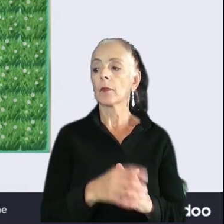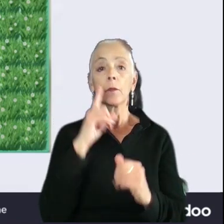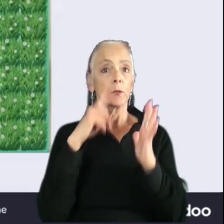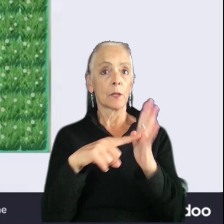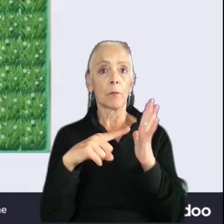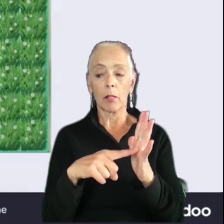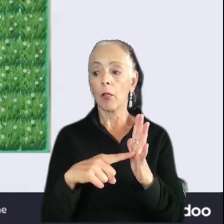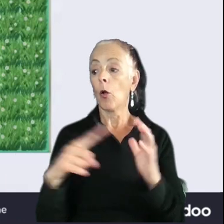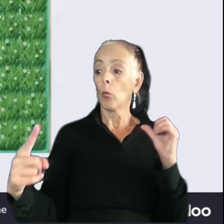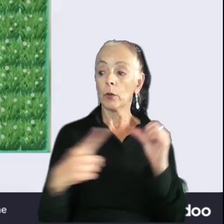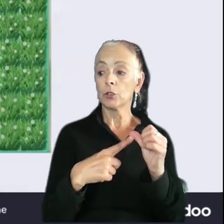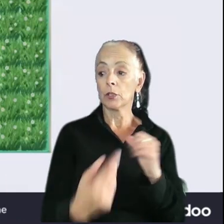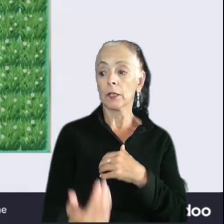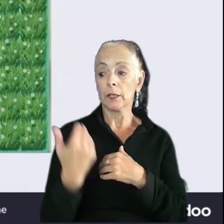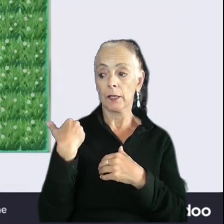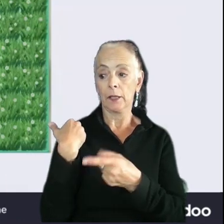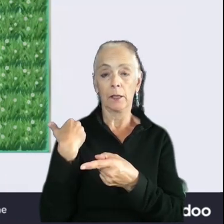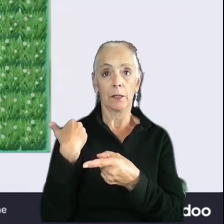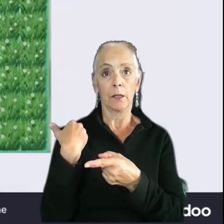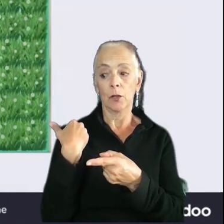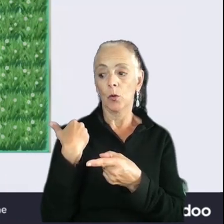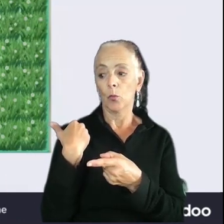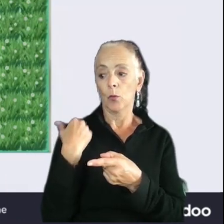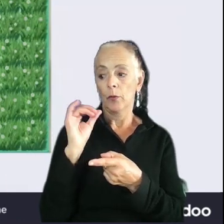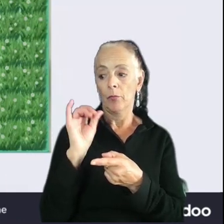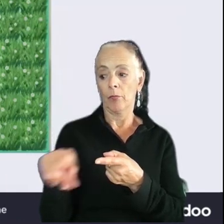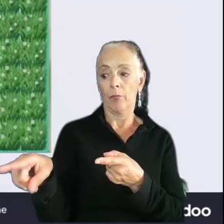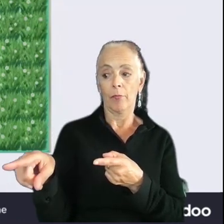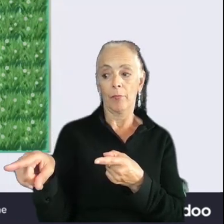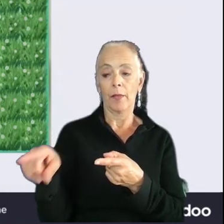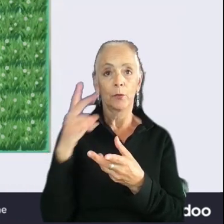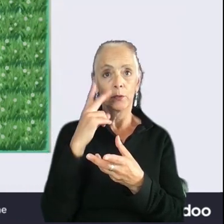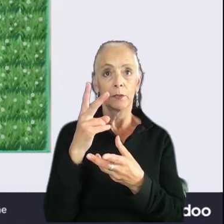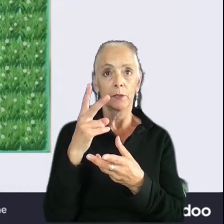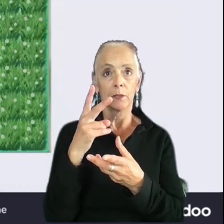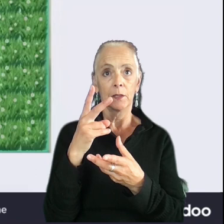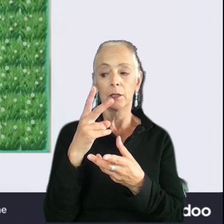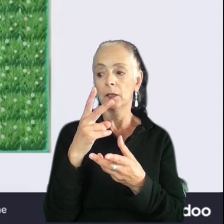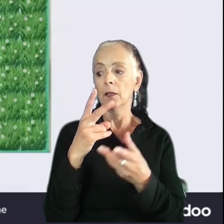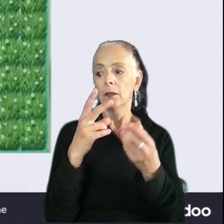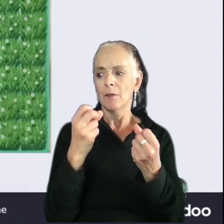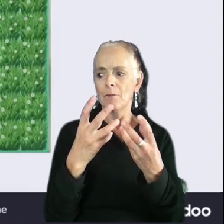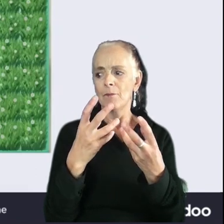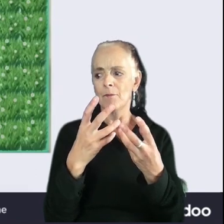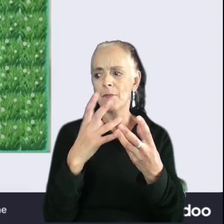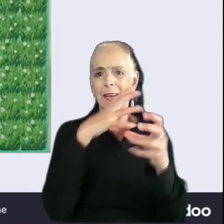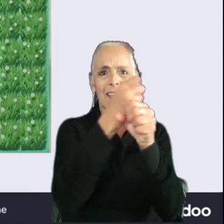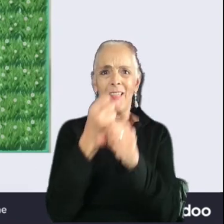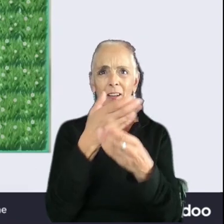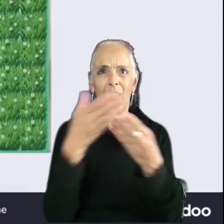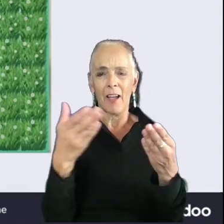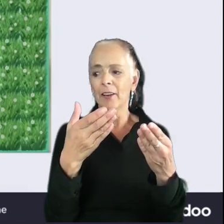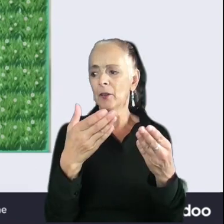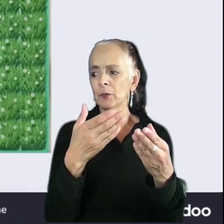example, originally our board would display a bunch of locked items. So they would just start